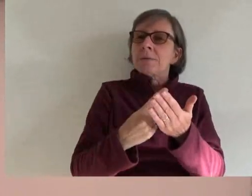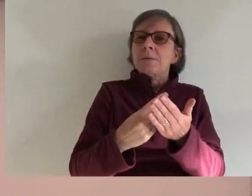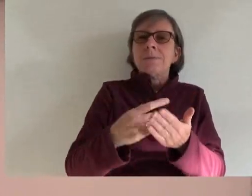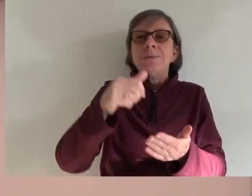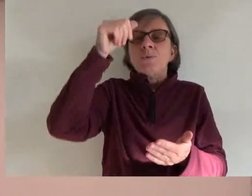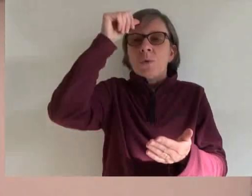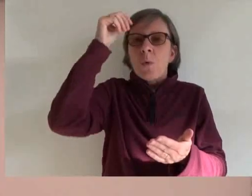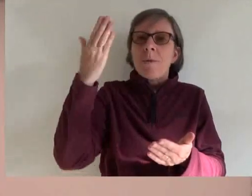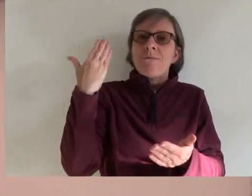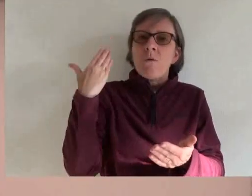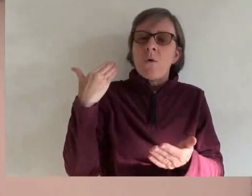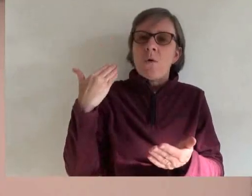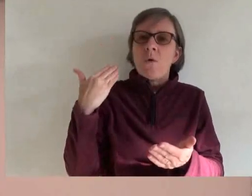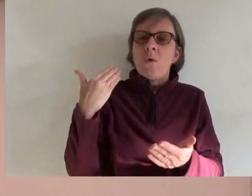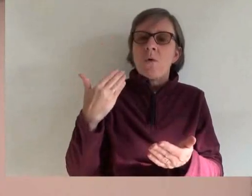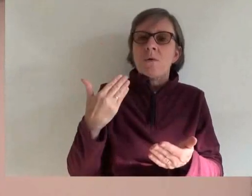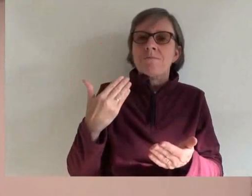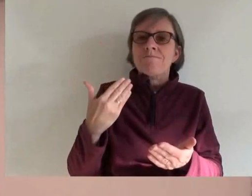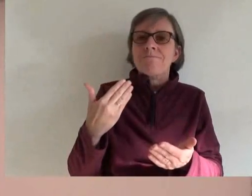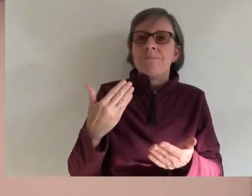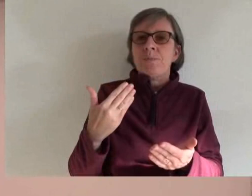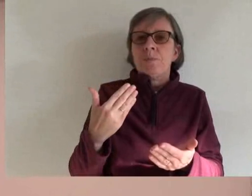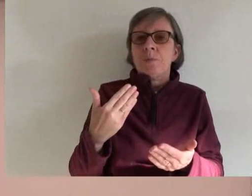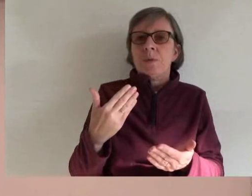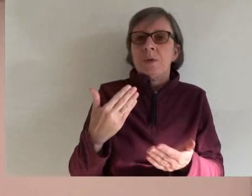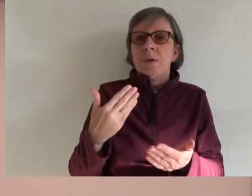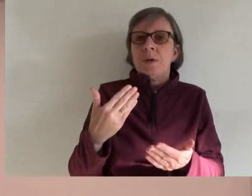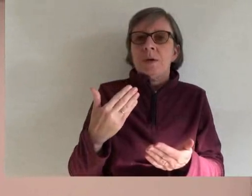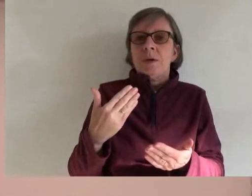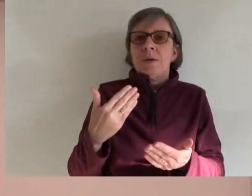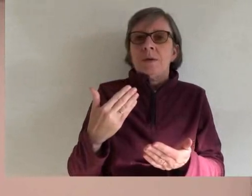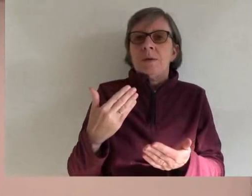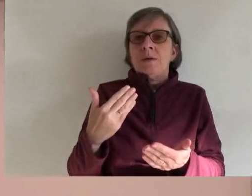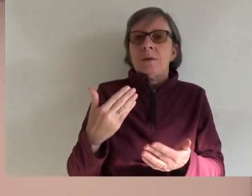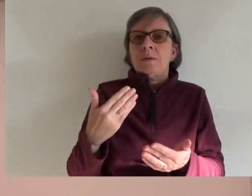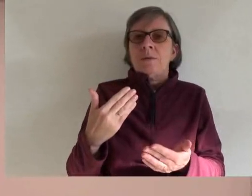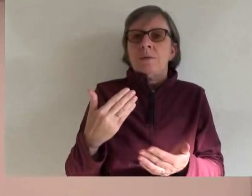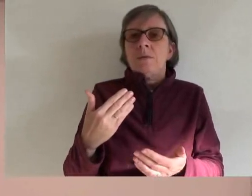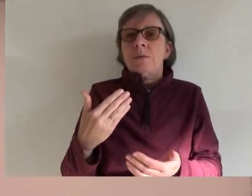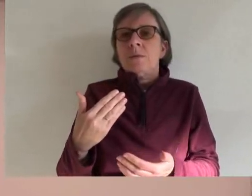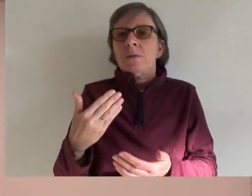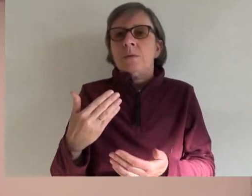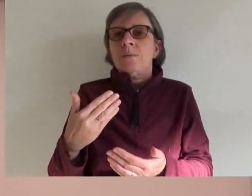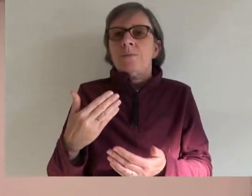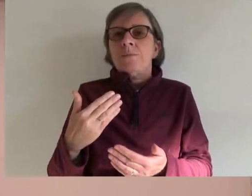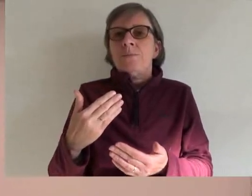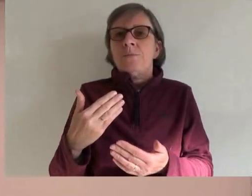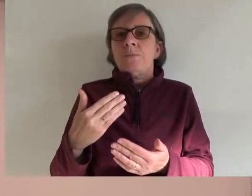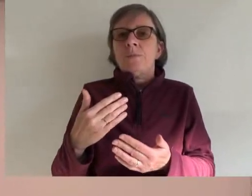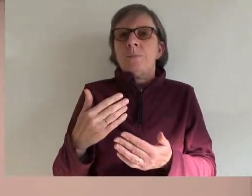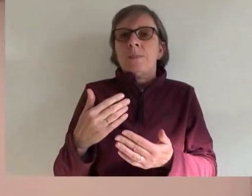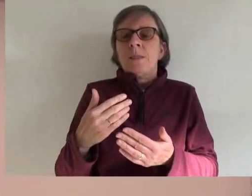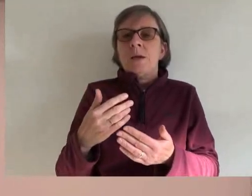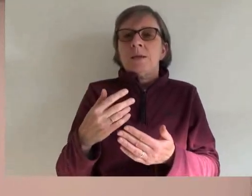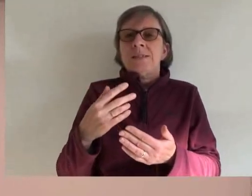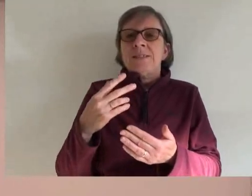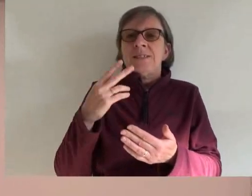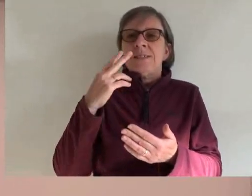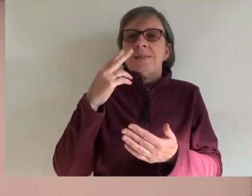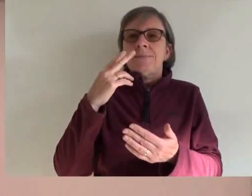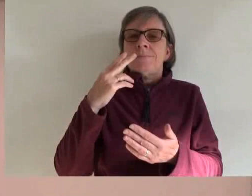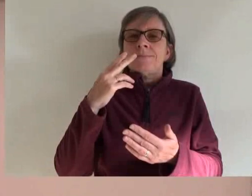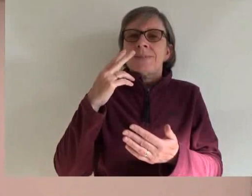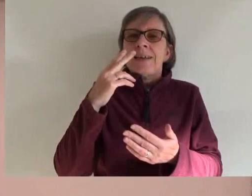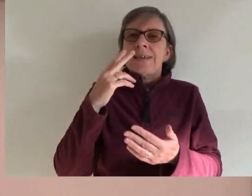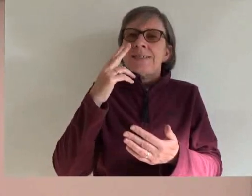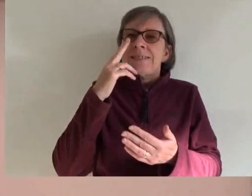you have heard." He's stating that this commandment of love, it was there right at the beginning. If we look in the book of Deuteronomy,